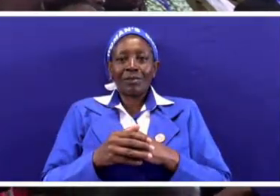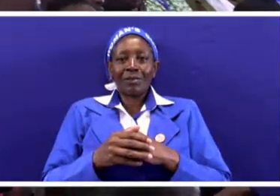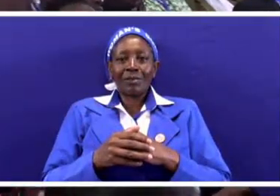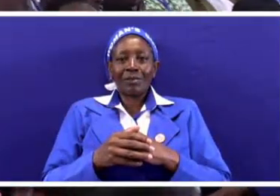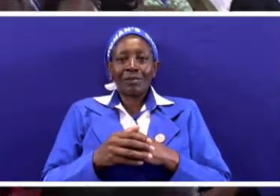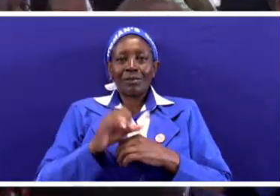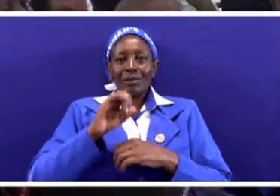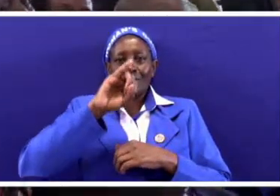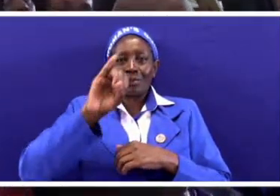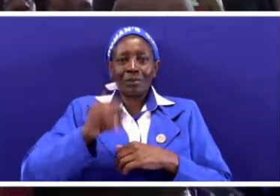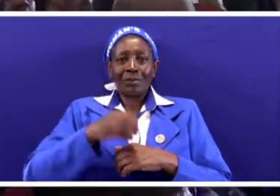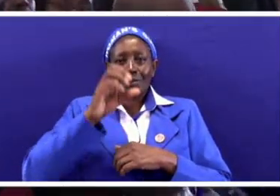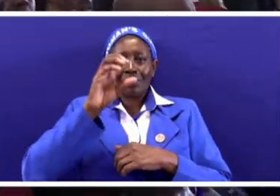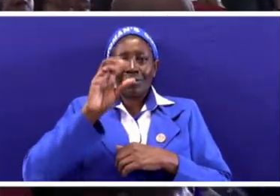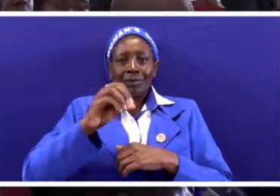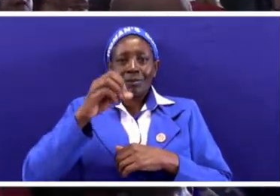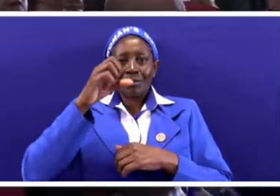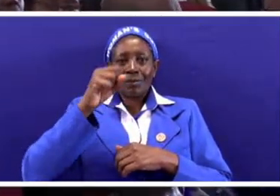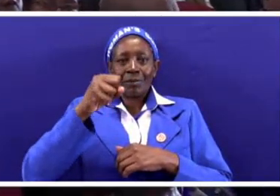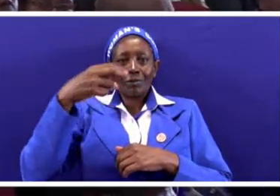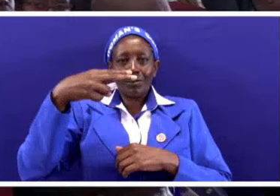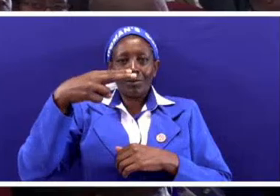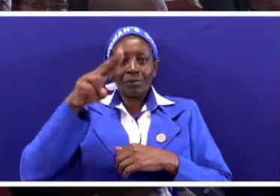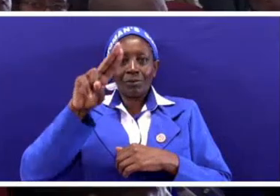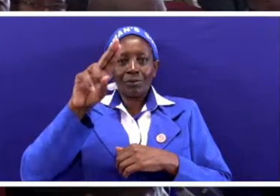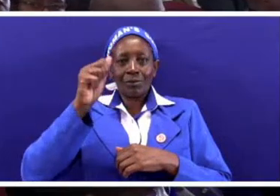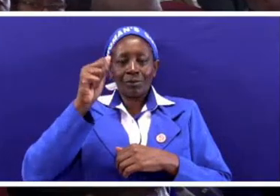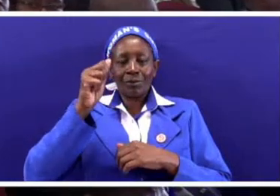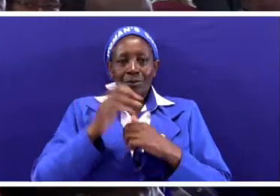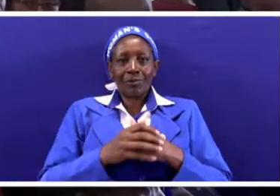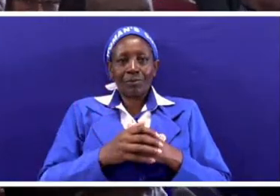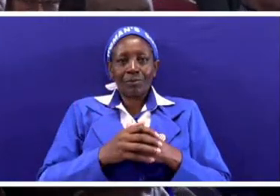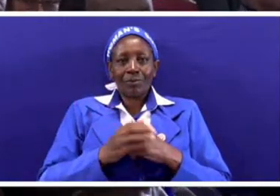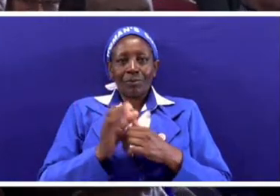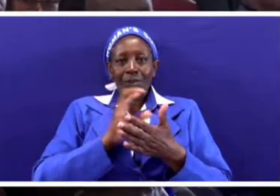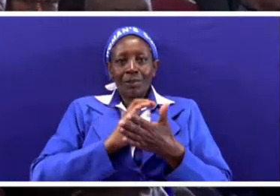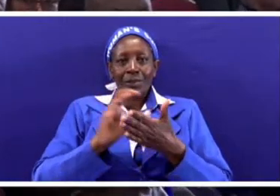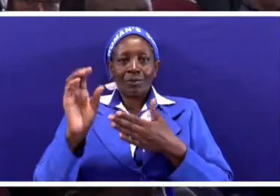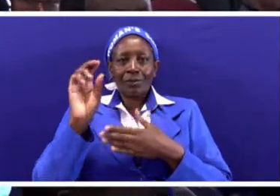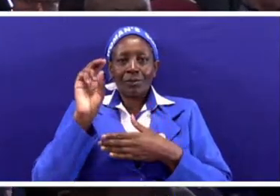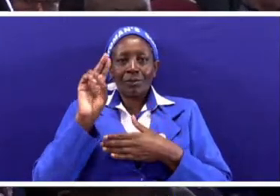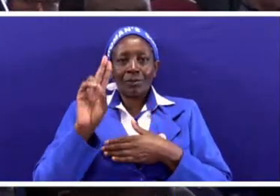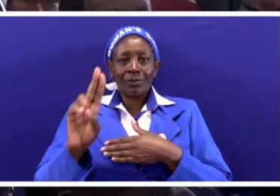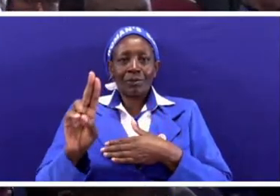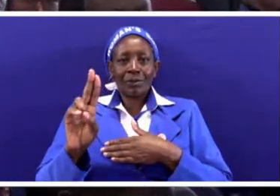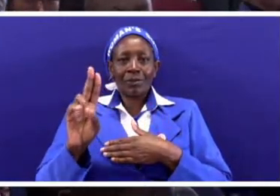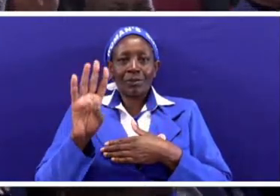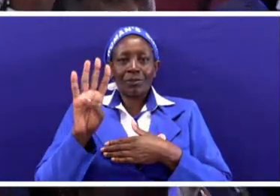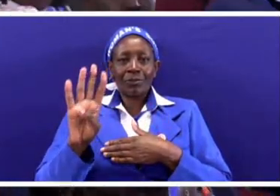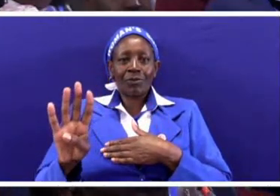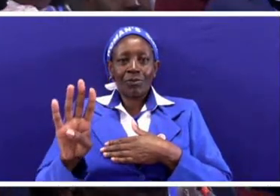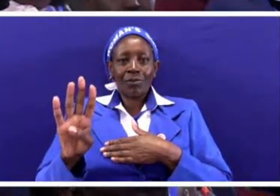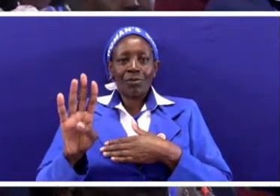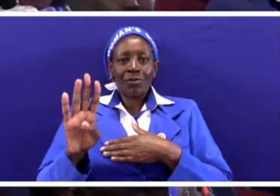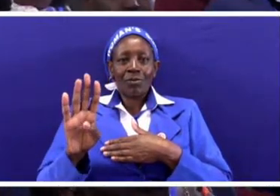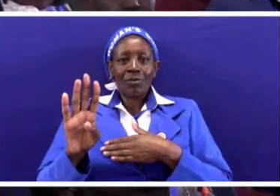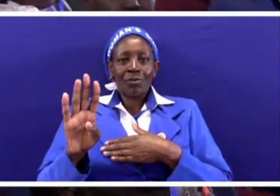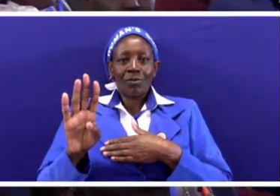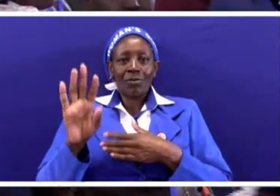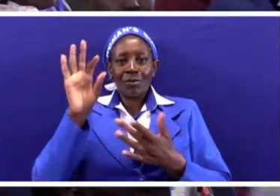it had a choice. And the last part of that chapter 24 is actually the